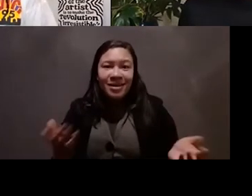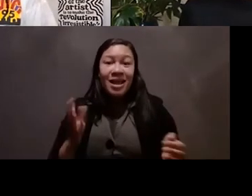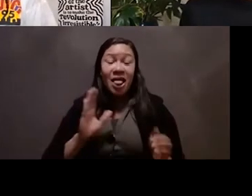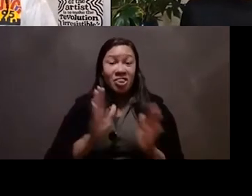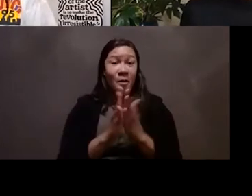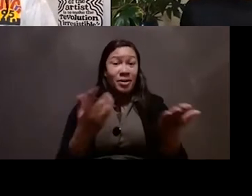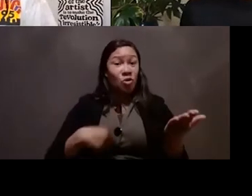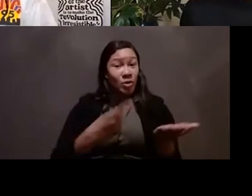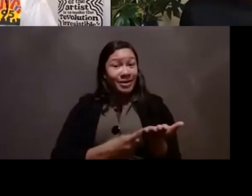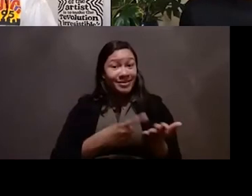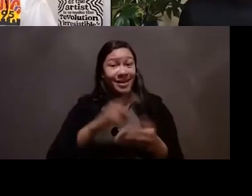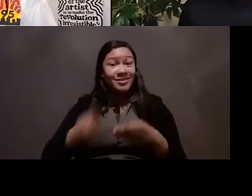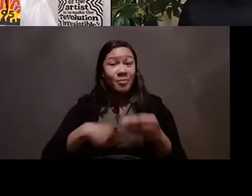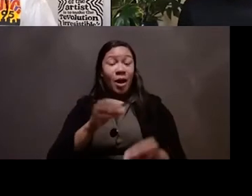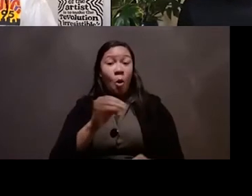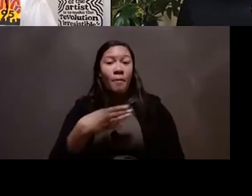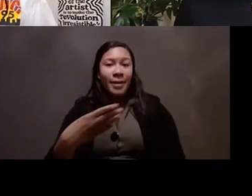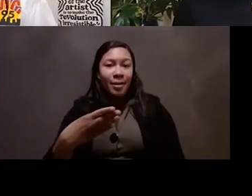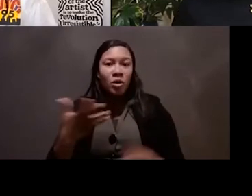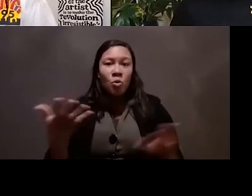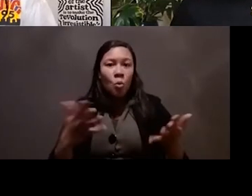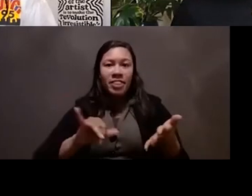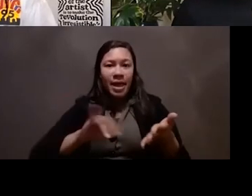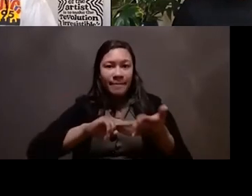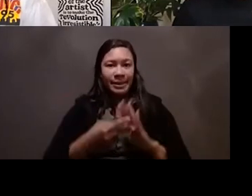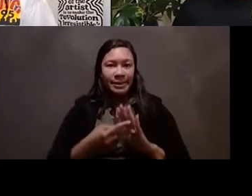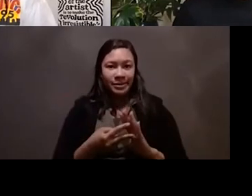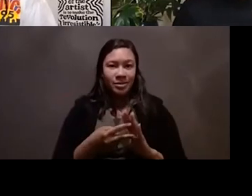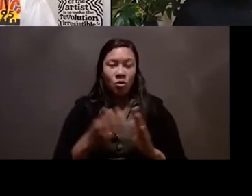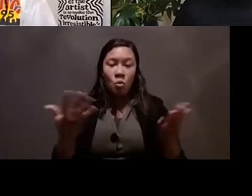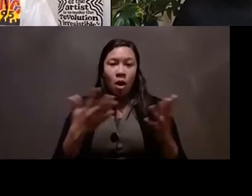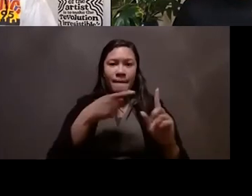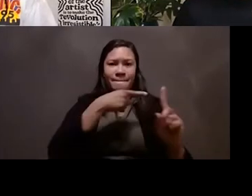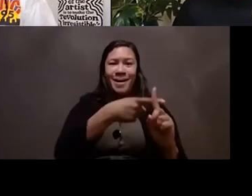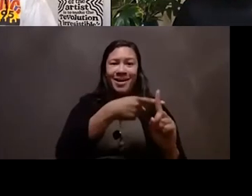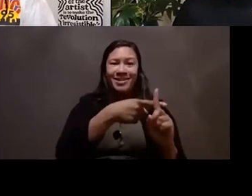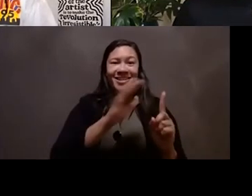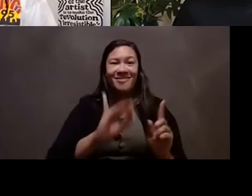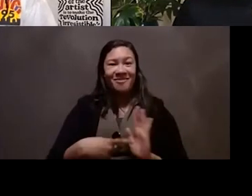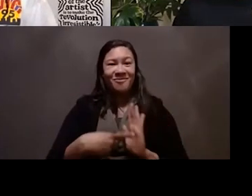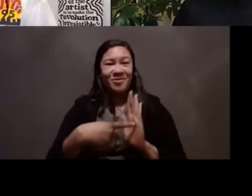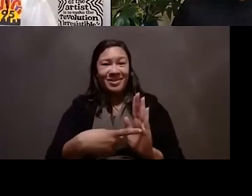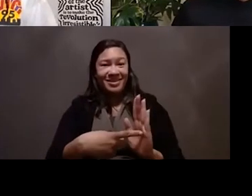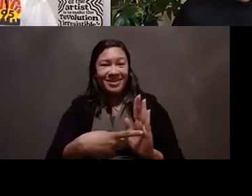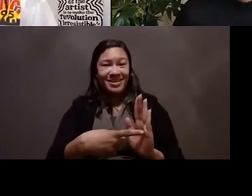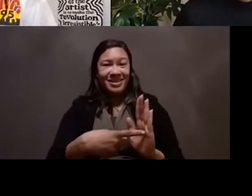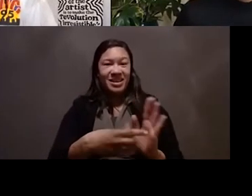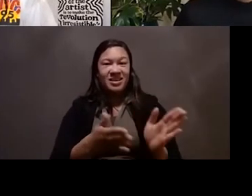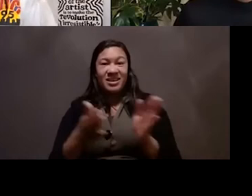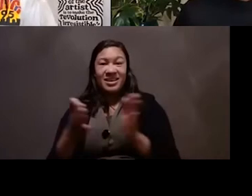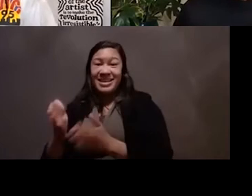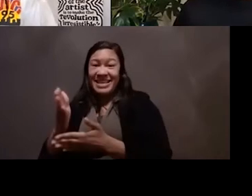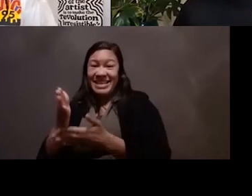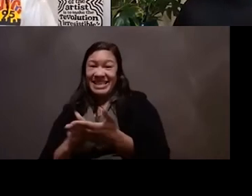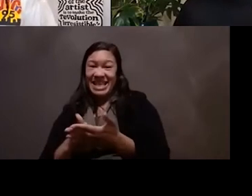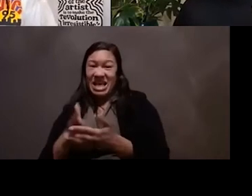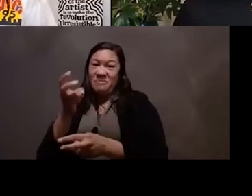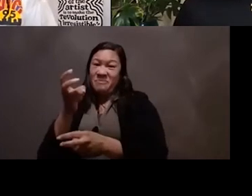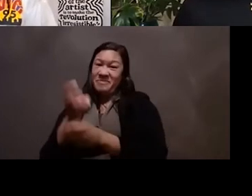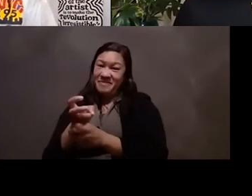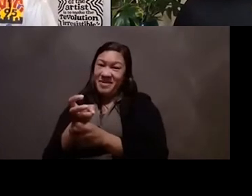and what did that mean, right? What were the shining points of that representation and some of the difficult points as